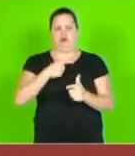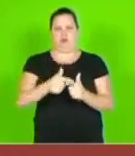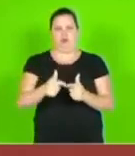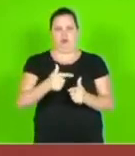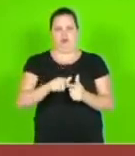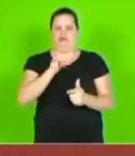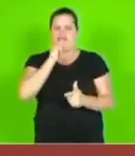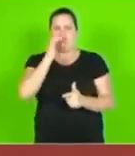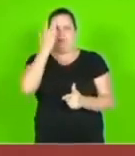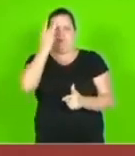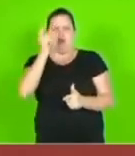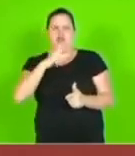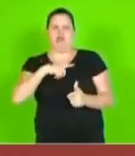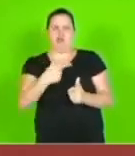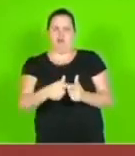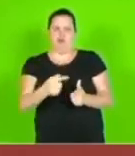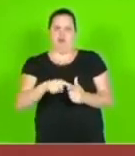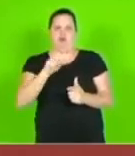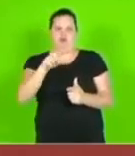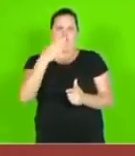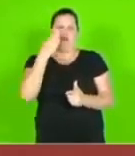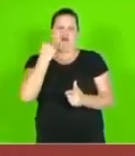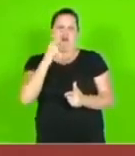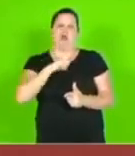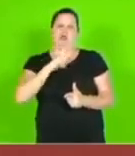you have a problem tomorrow,